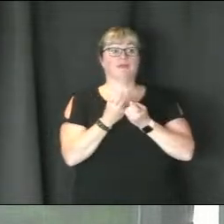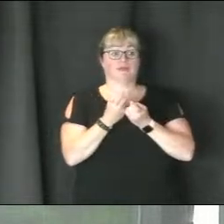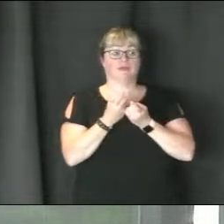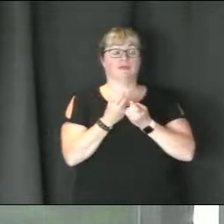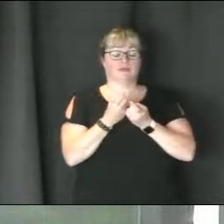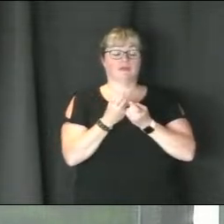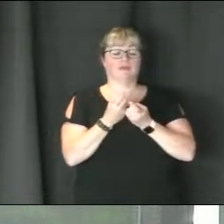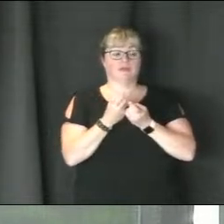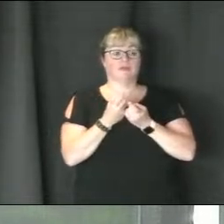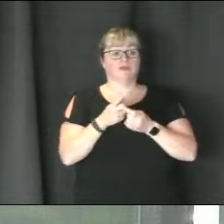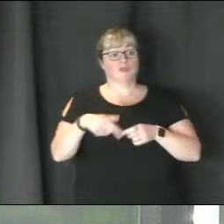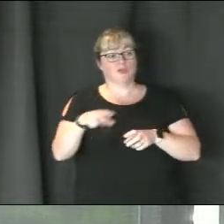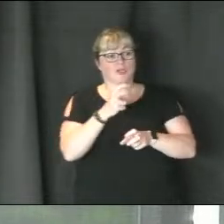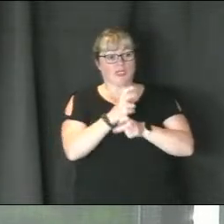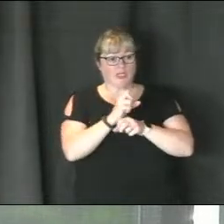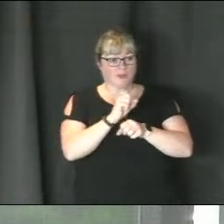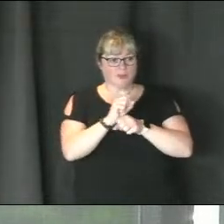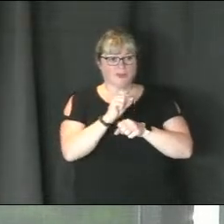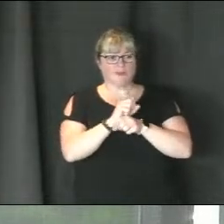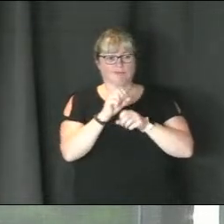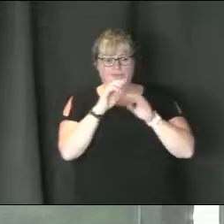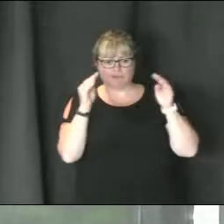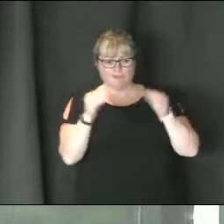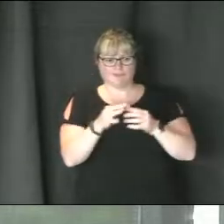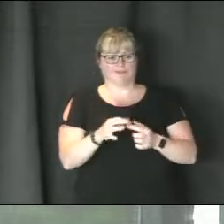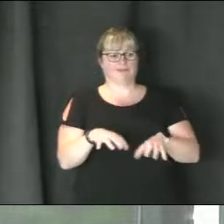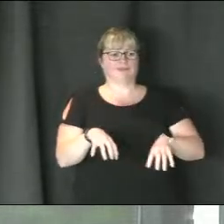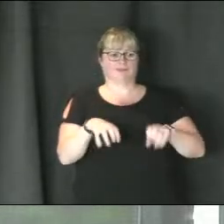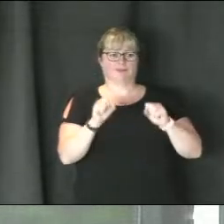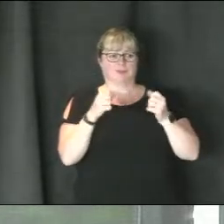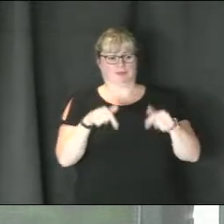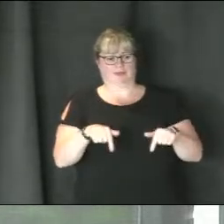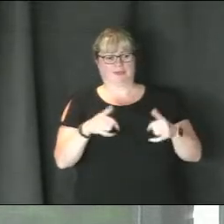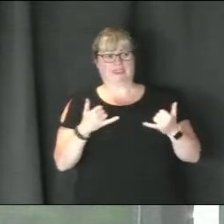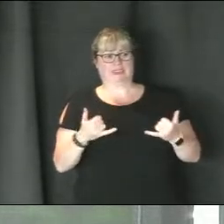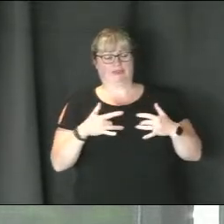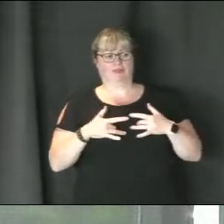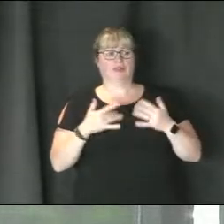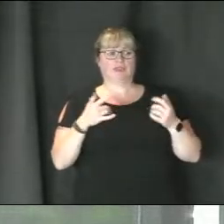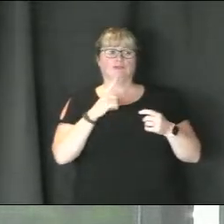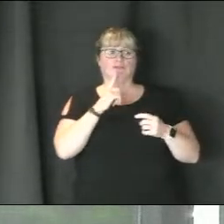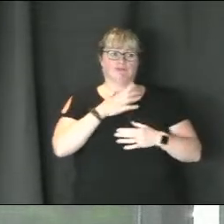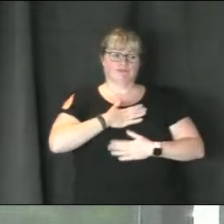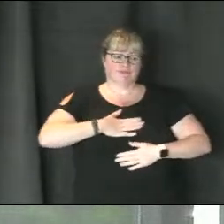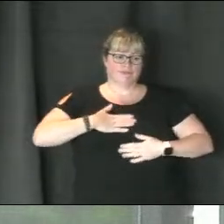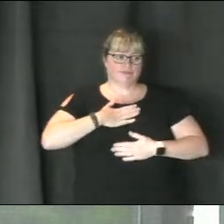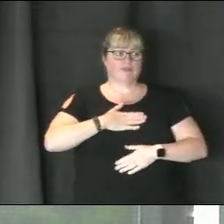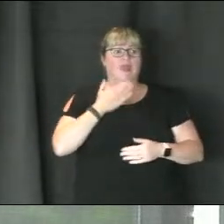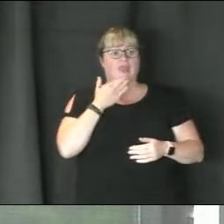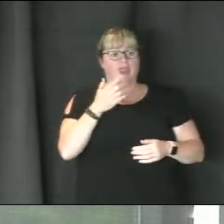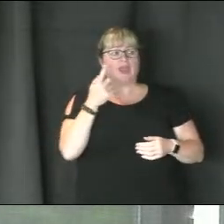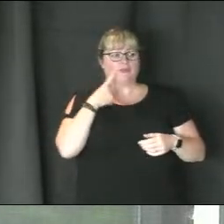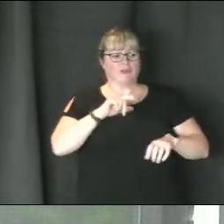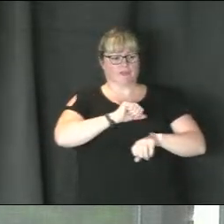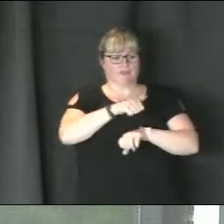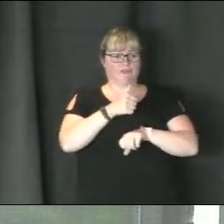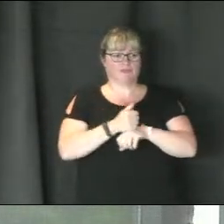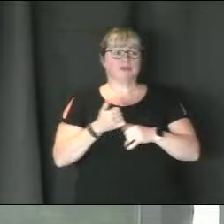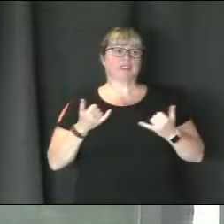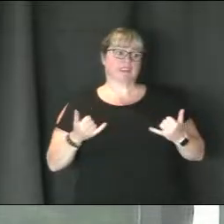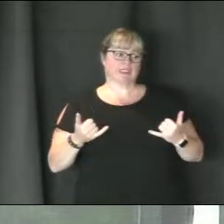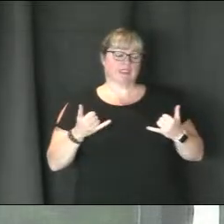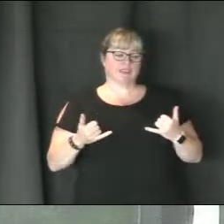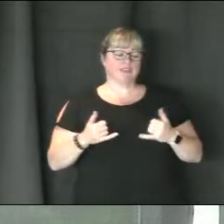assist. Your hard work and dedication to this special event is very much appreciated, and thank you for pulling this off and pulling this